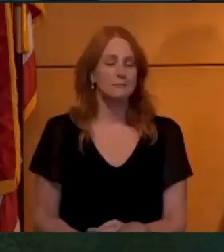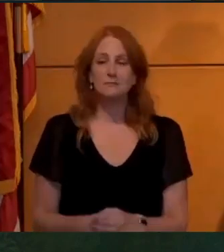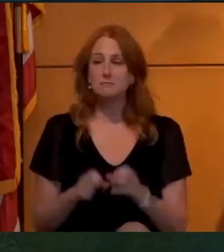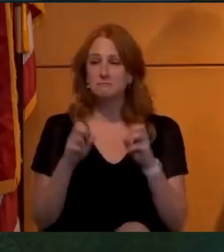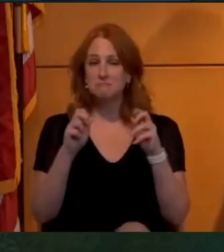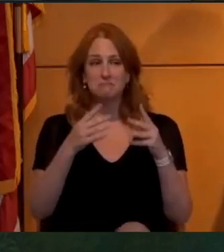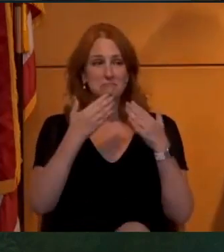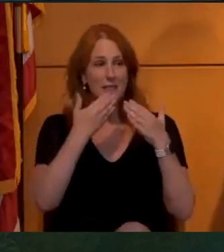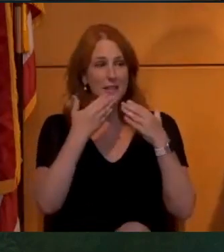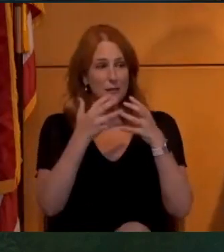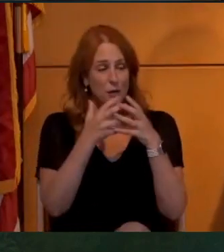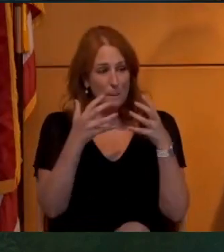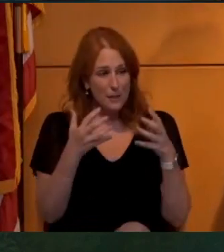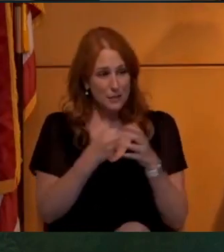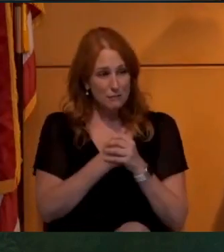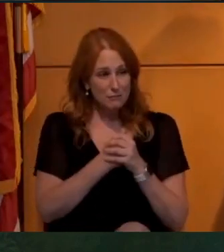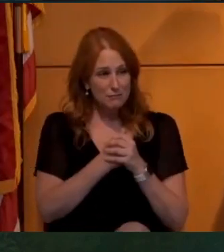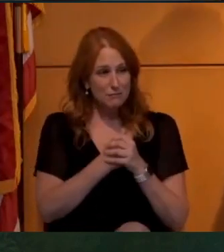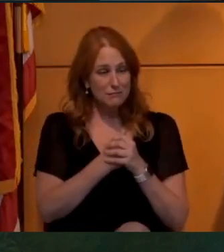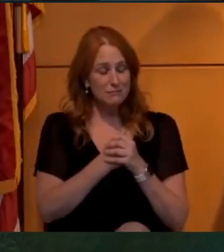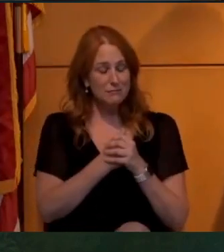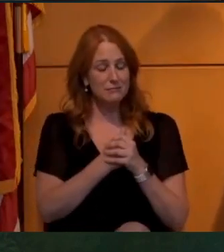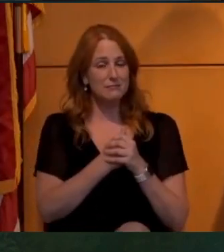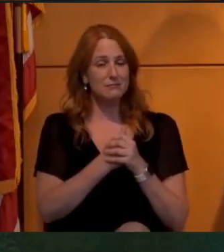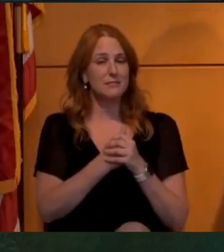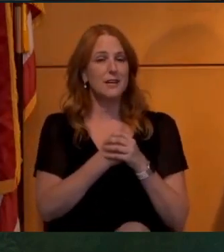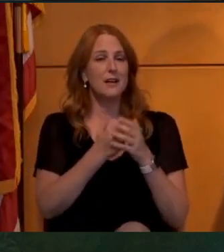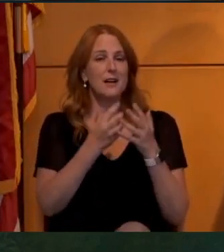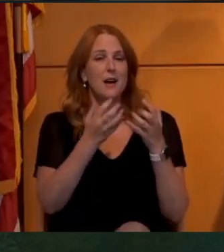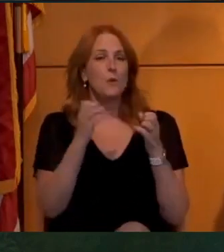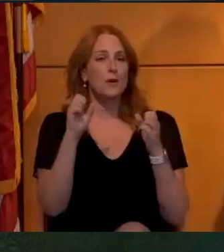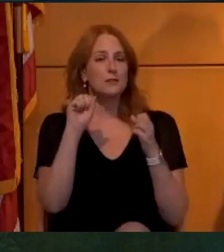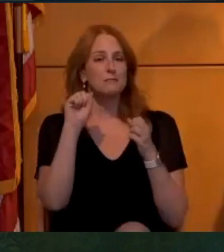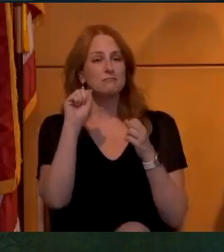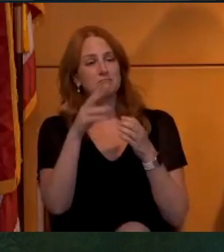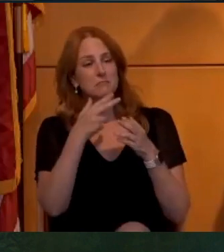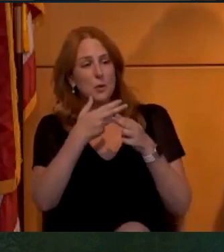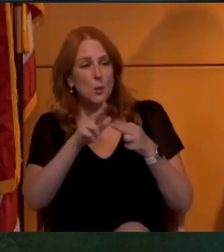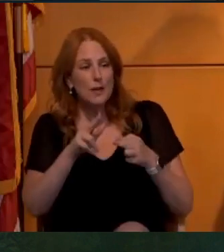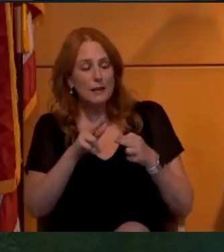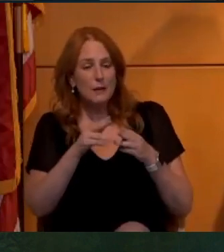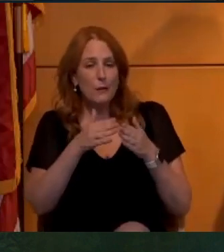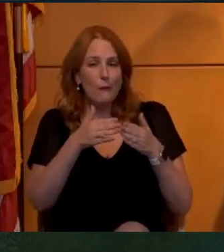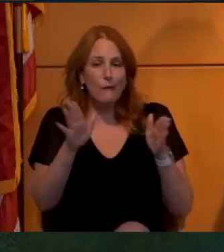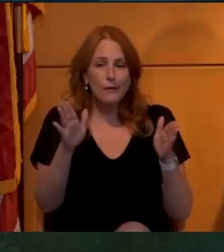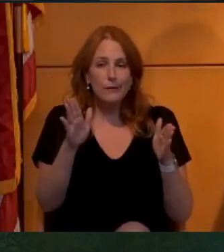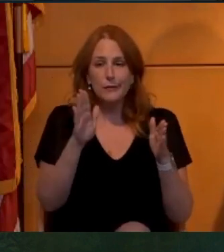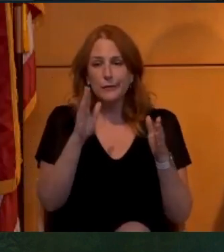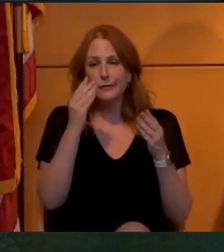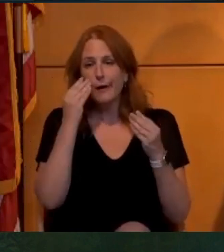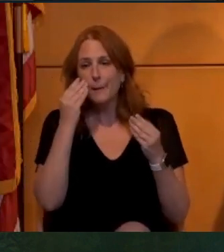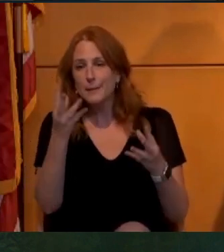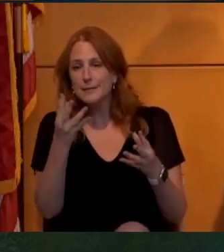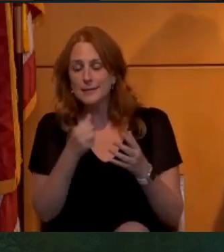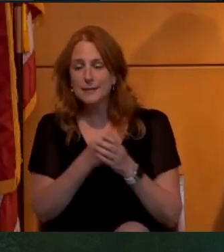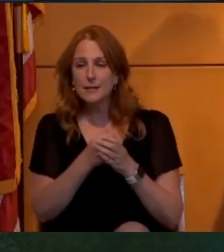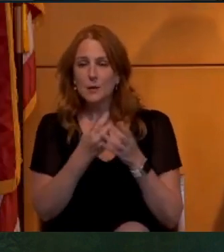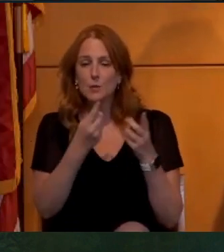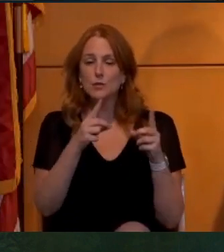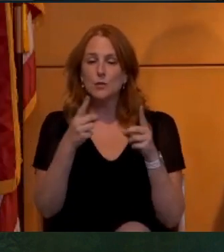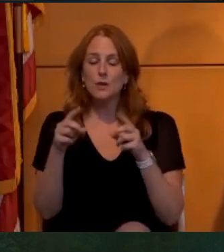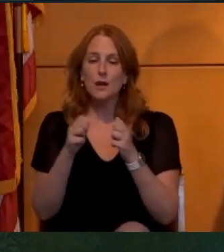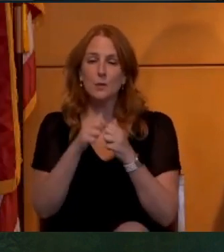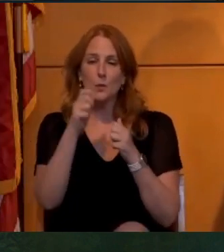All right, thank you very much. I'd like to give you a quick overview and update as to what's going on with NASA's